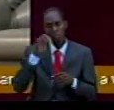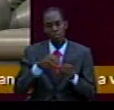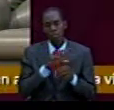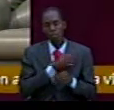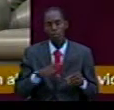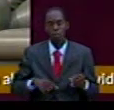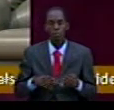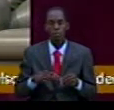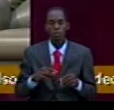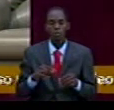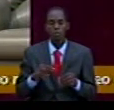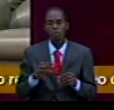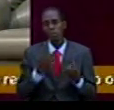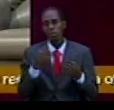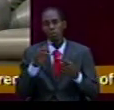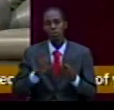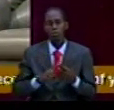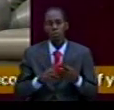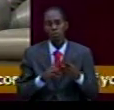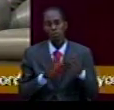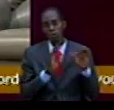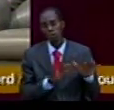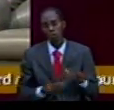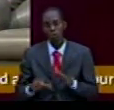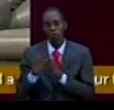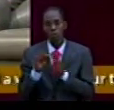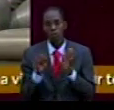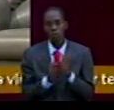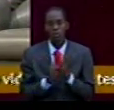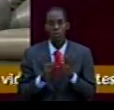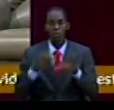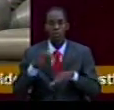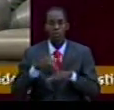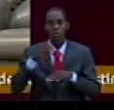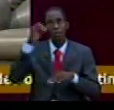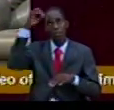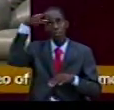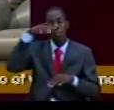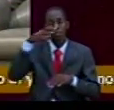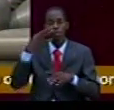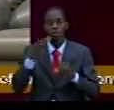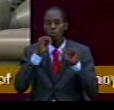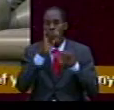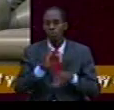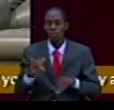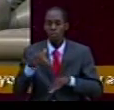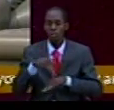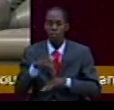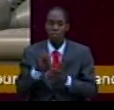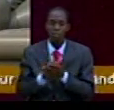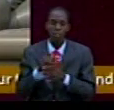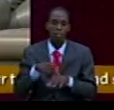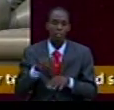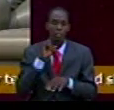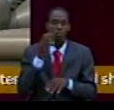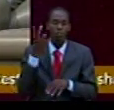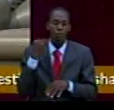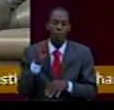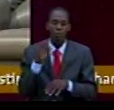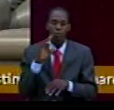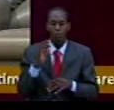Blessing program. So God, that time I was so sick and I'm not feeling